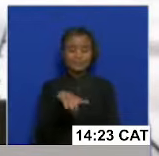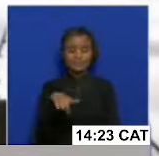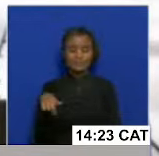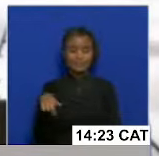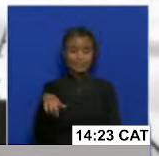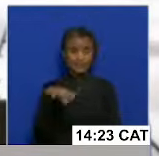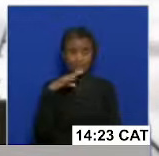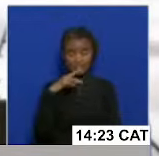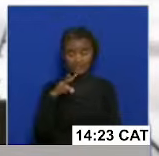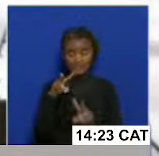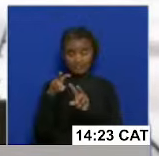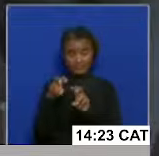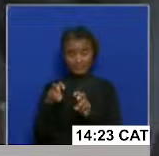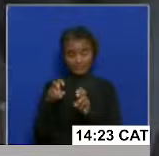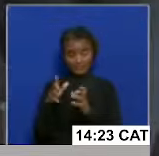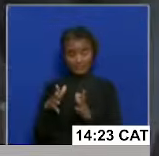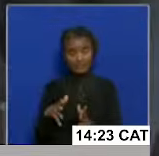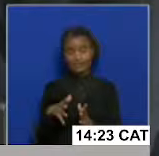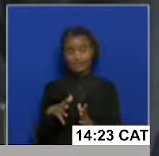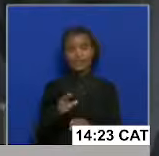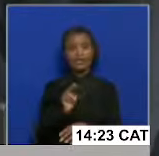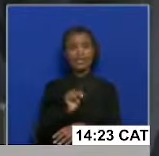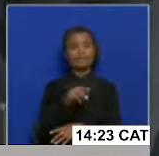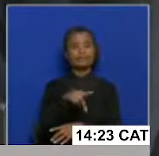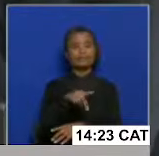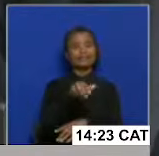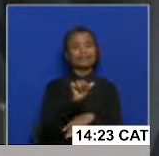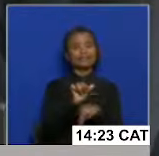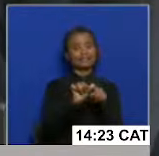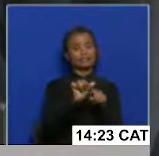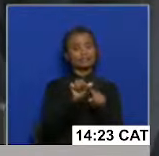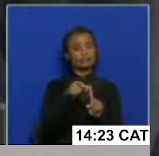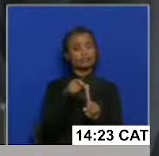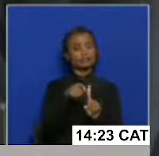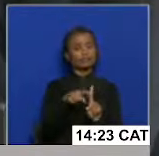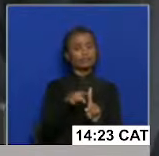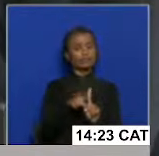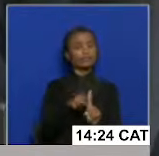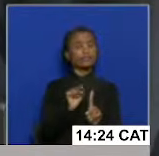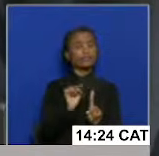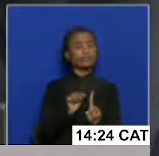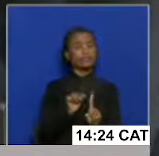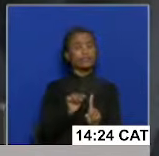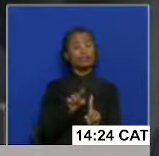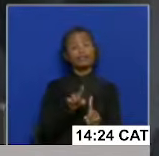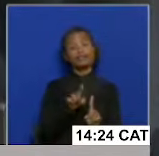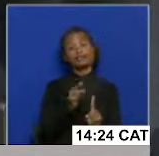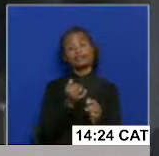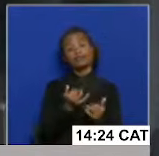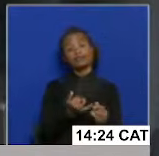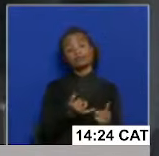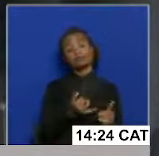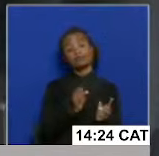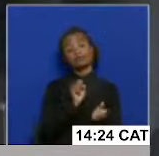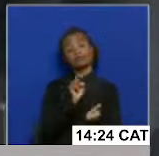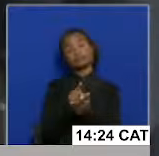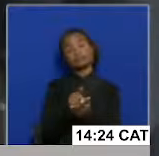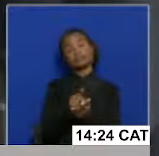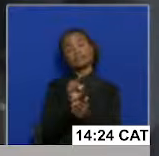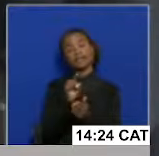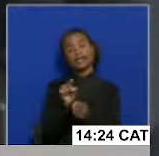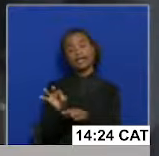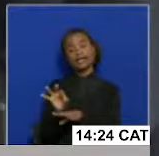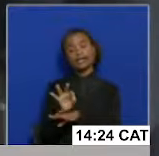prosecutor. And what she's telling you is that they have made arrangements with a DPP